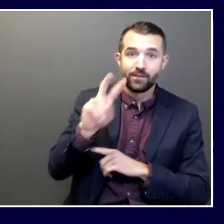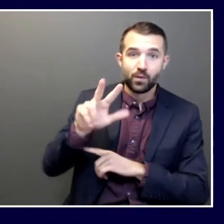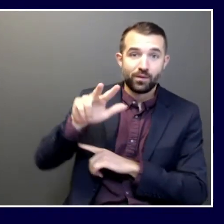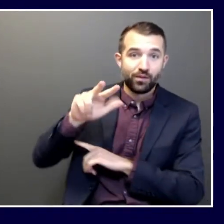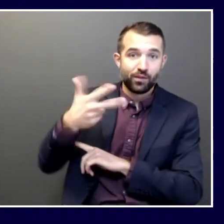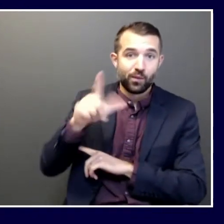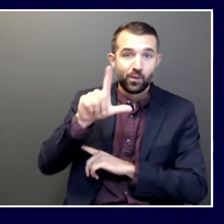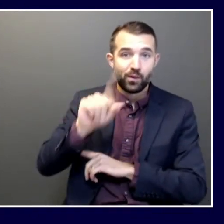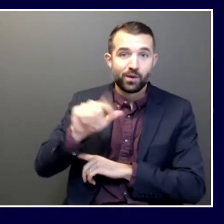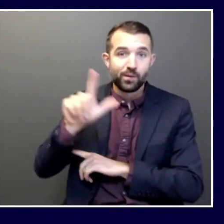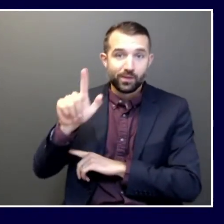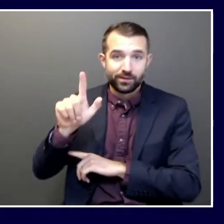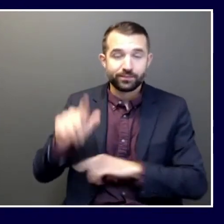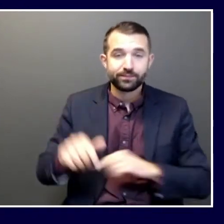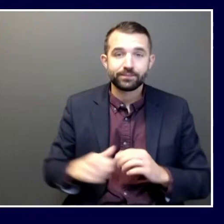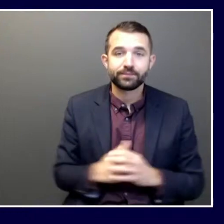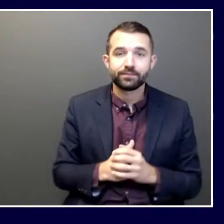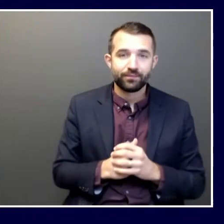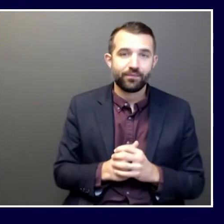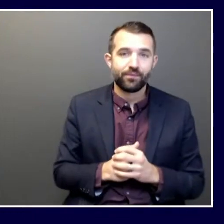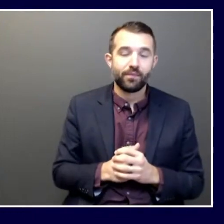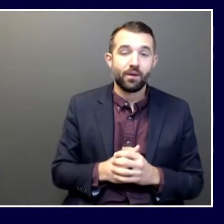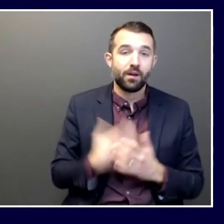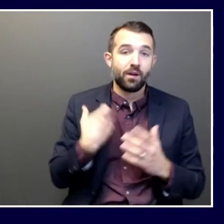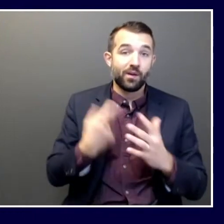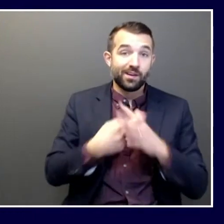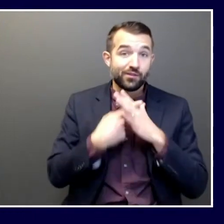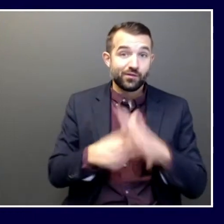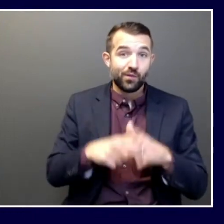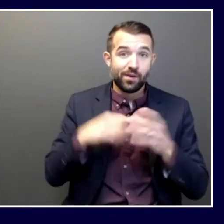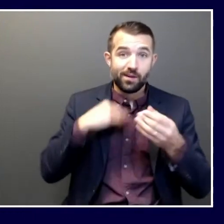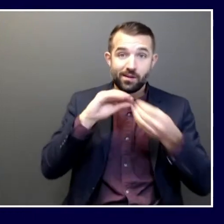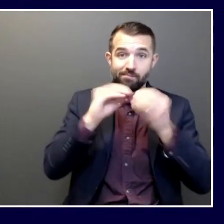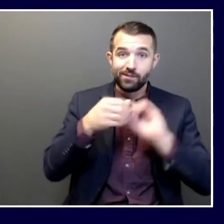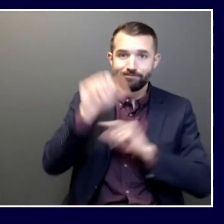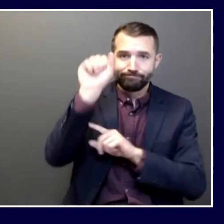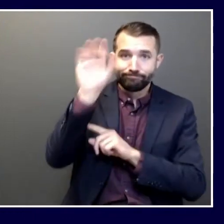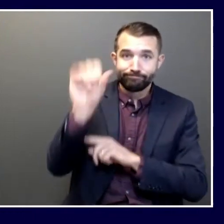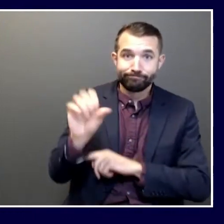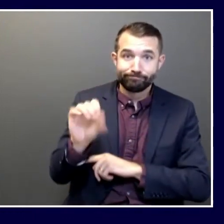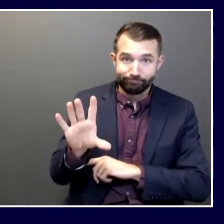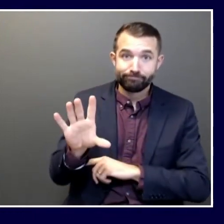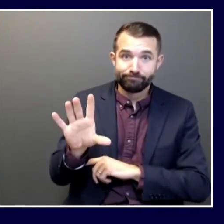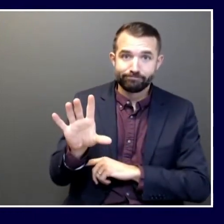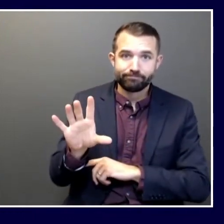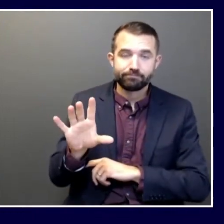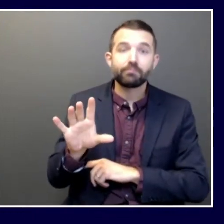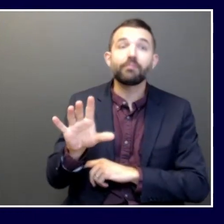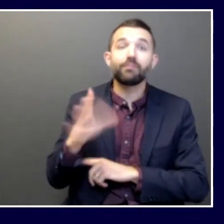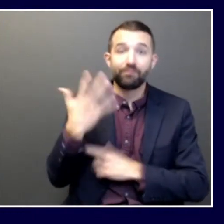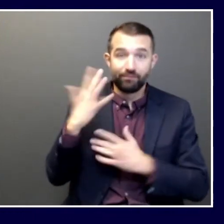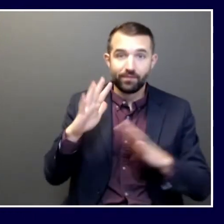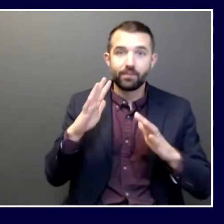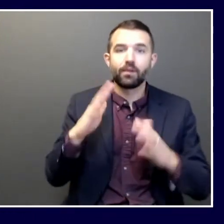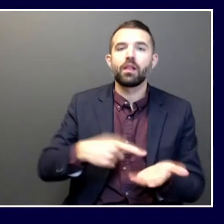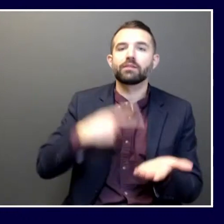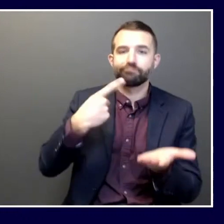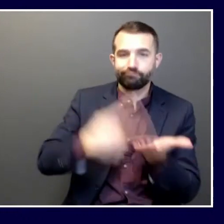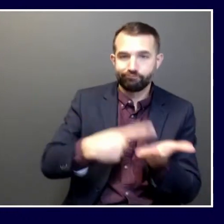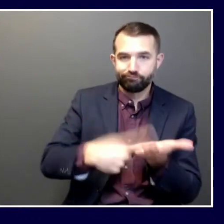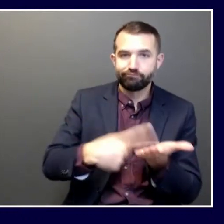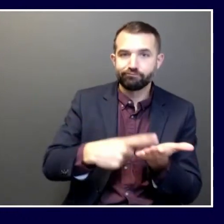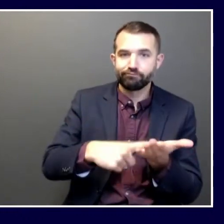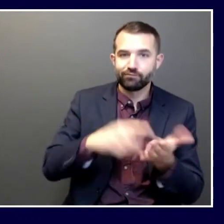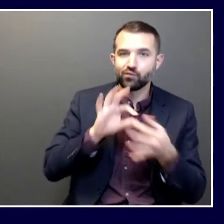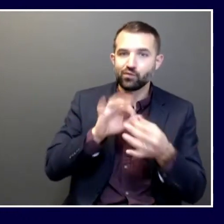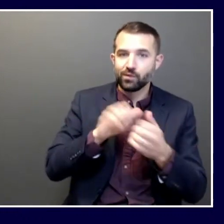2021. I'll begin by providing an epidemiological update of where we stand, then talk about children's vaccines, and then turn things